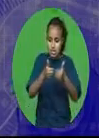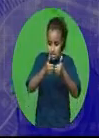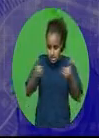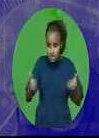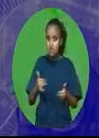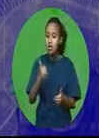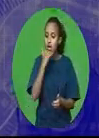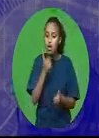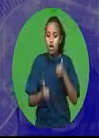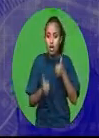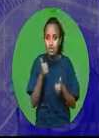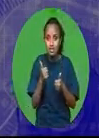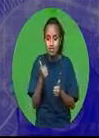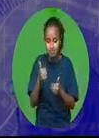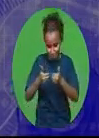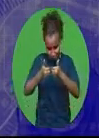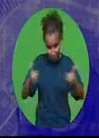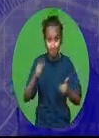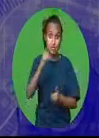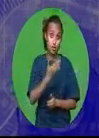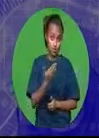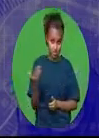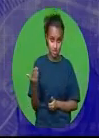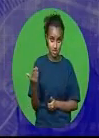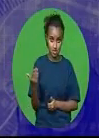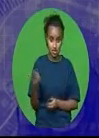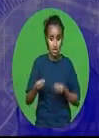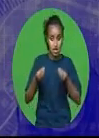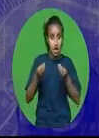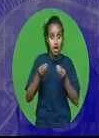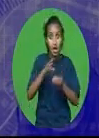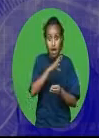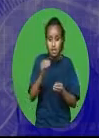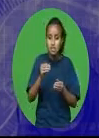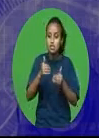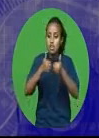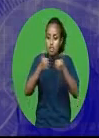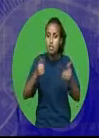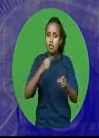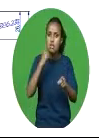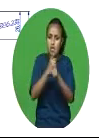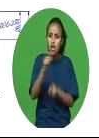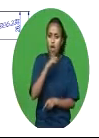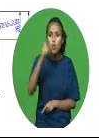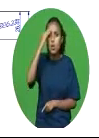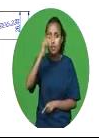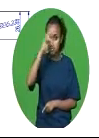the incorrect dimensions of the object. Give reasons why they are incorrect.